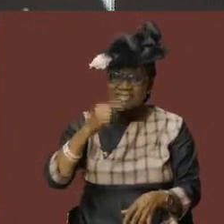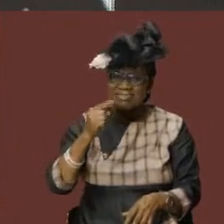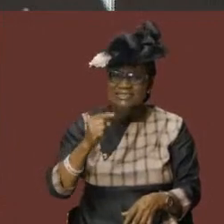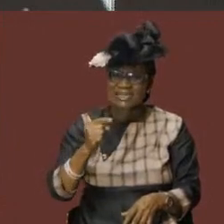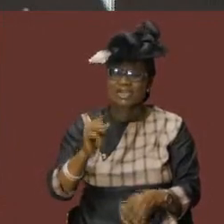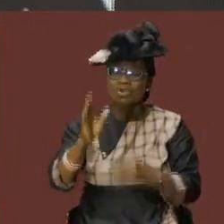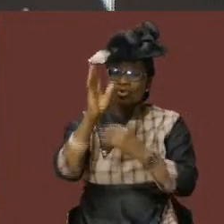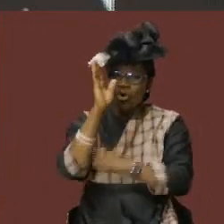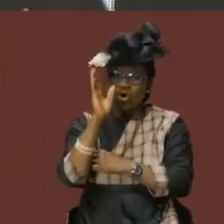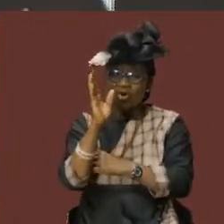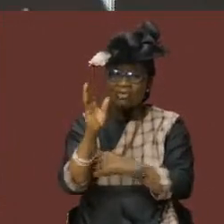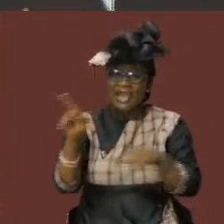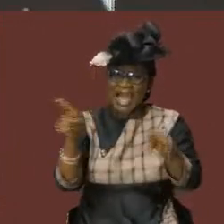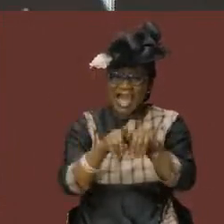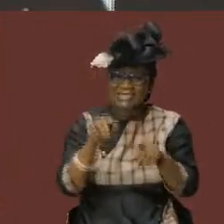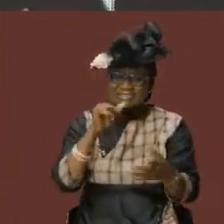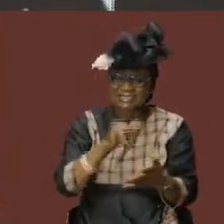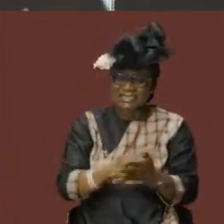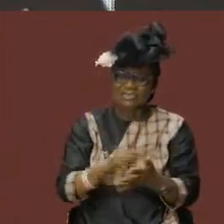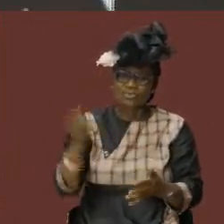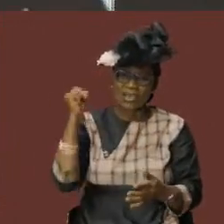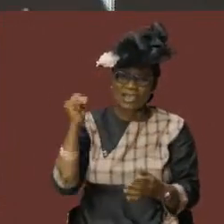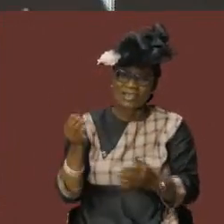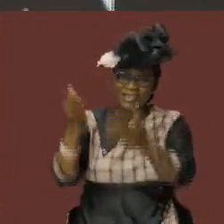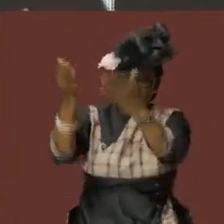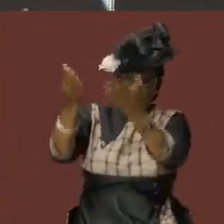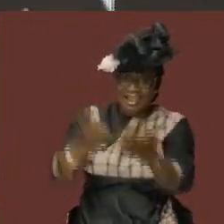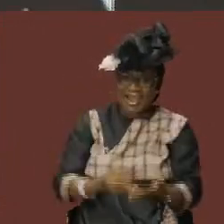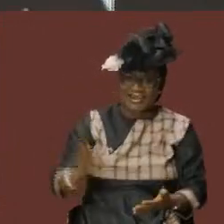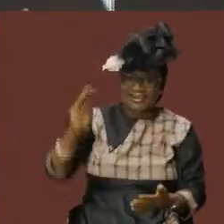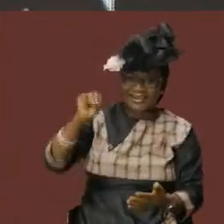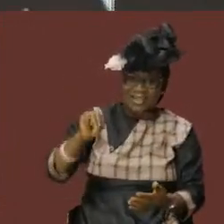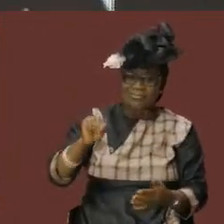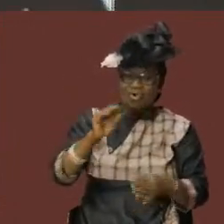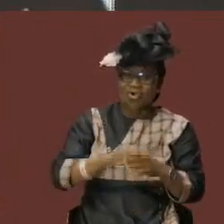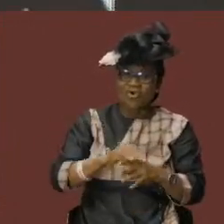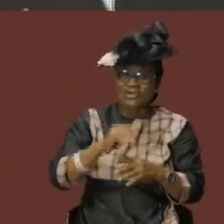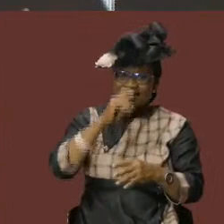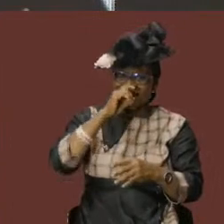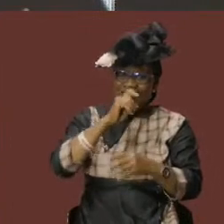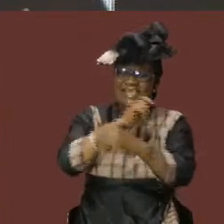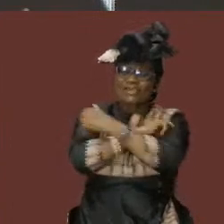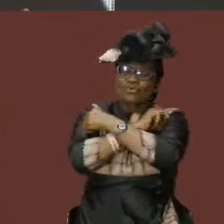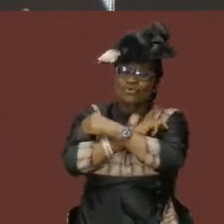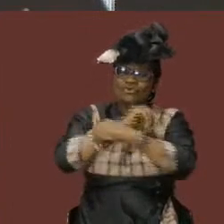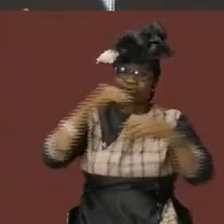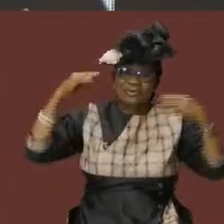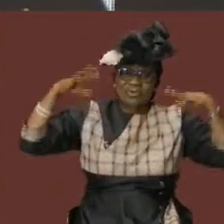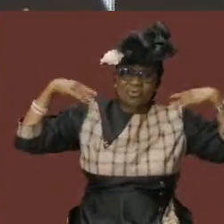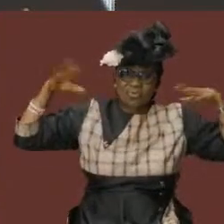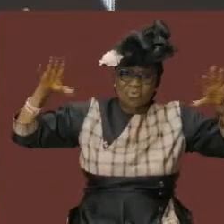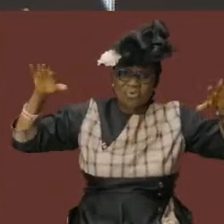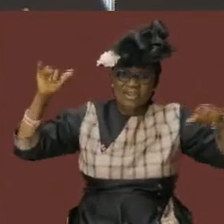as it were, carried them on eagle's wings. They flew out of